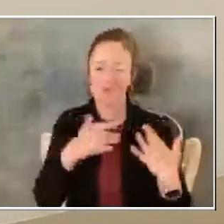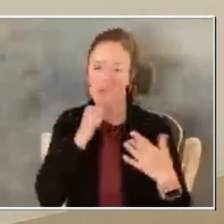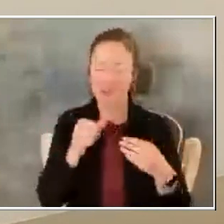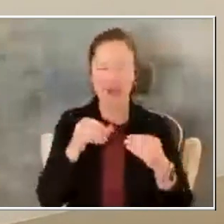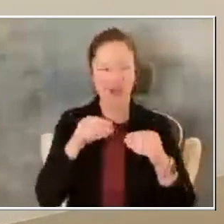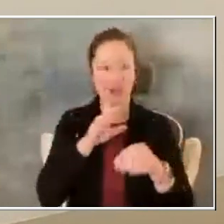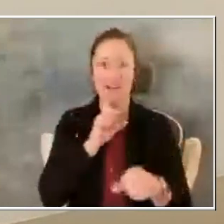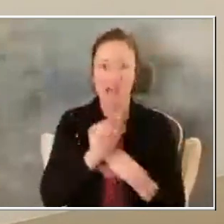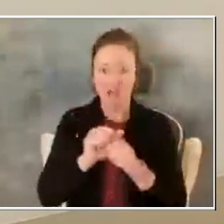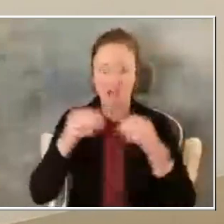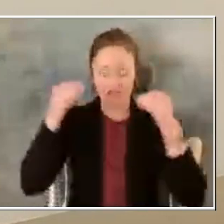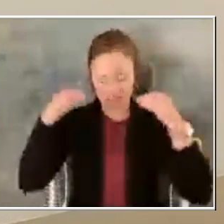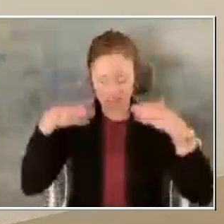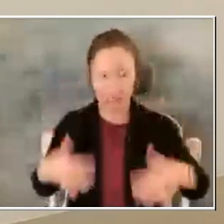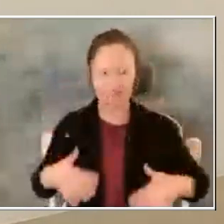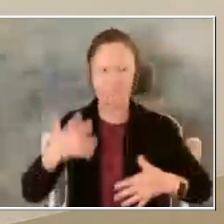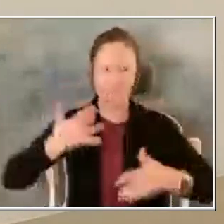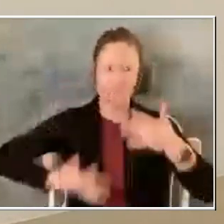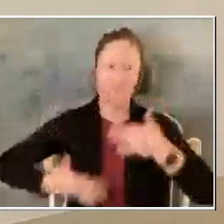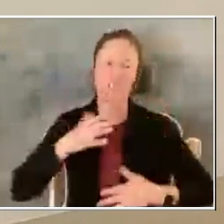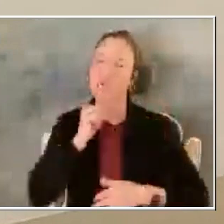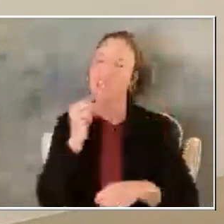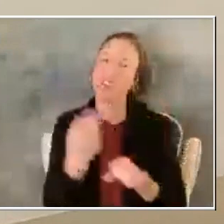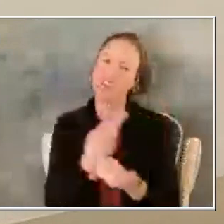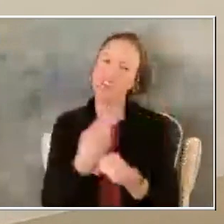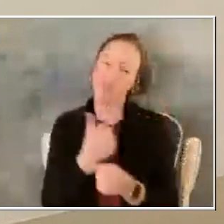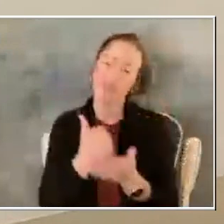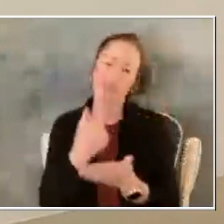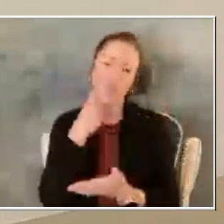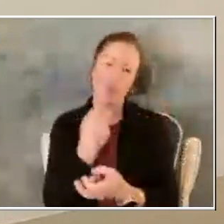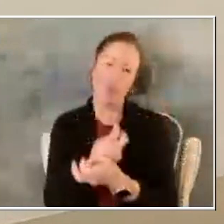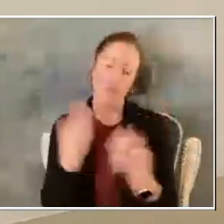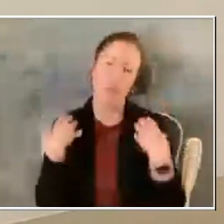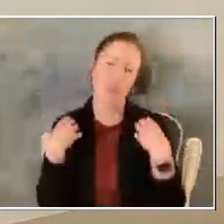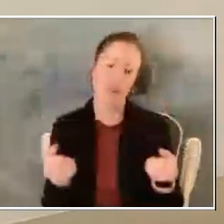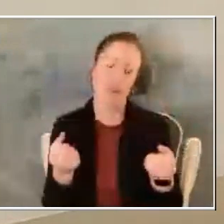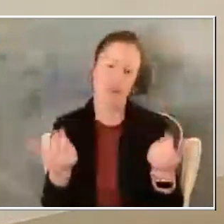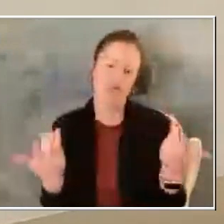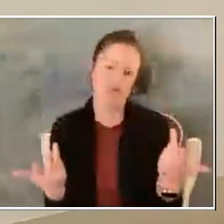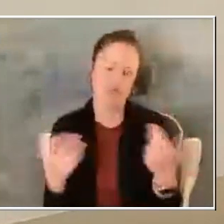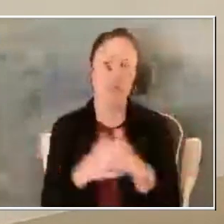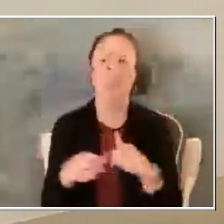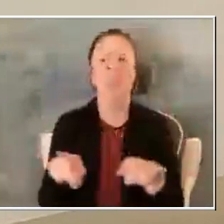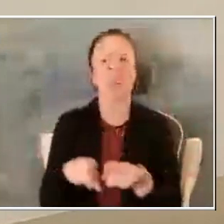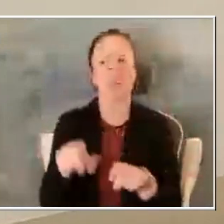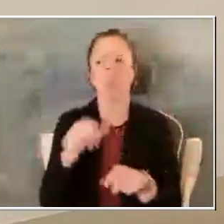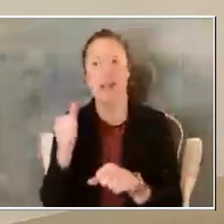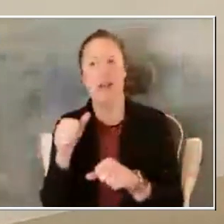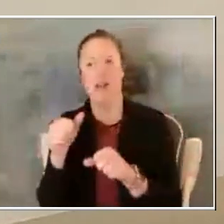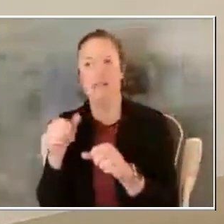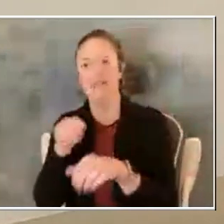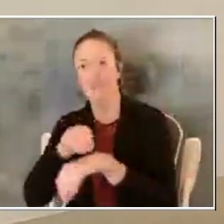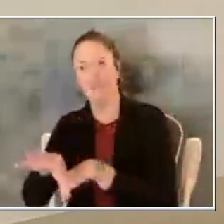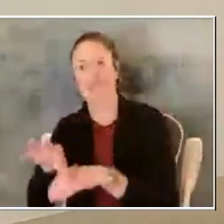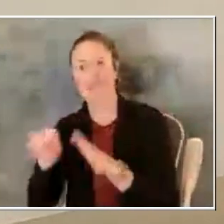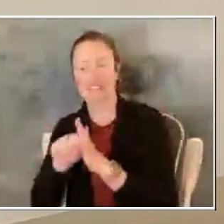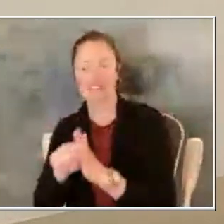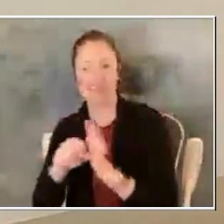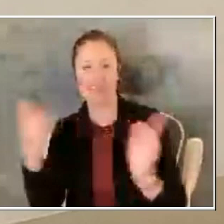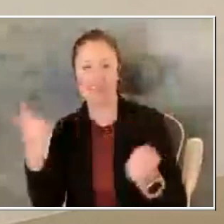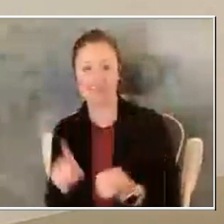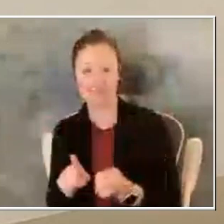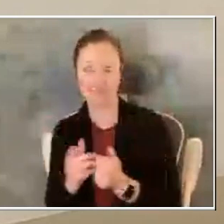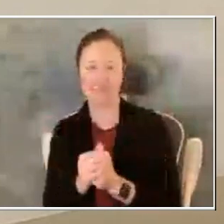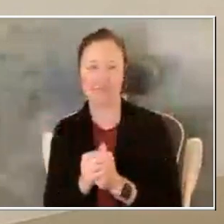significant degree, and so it's not useful for bone health, and it's not really useful for those vasomotor symptoms. So when we're talking about